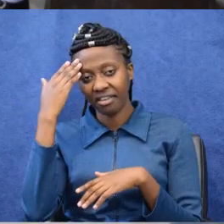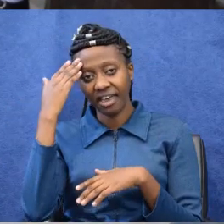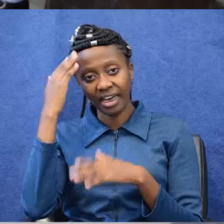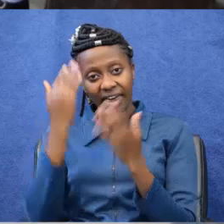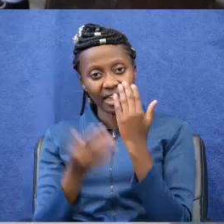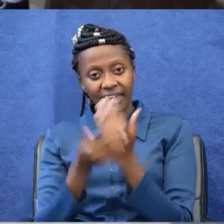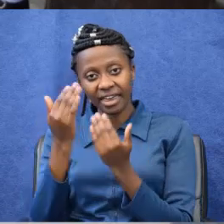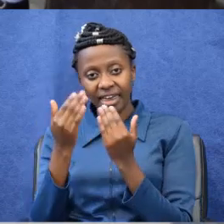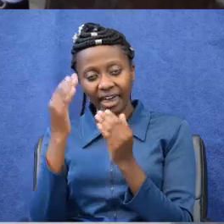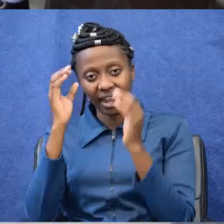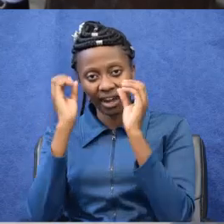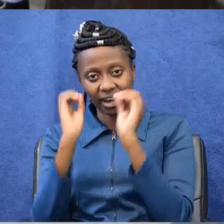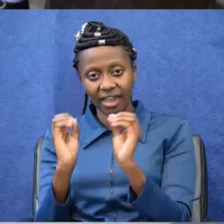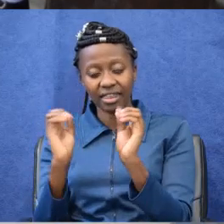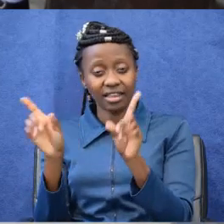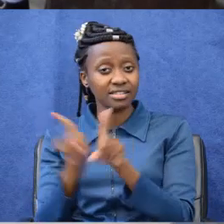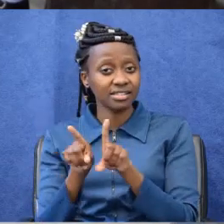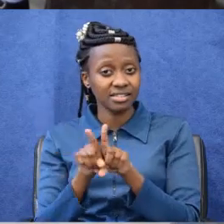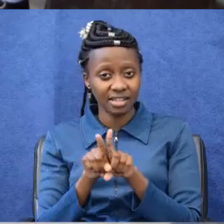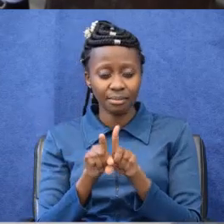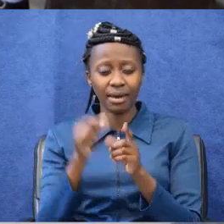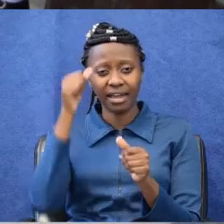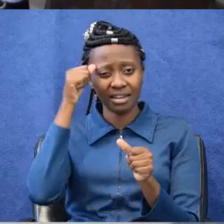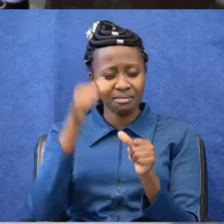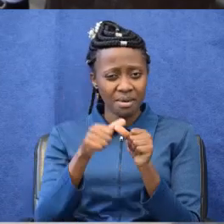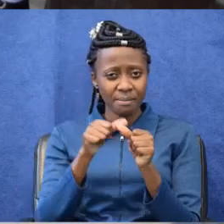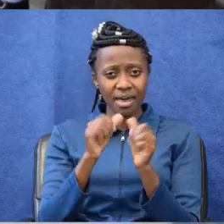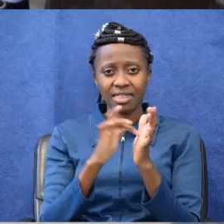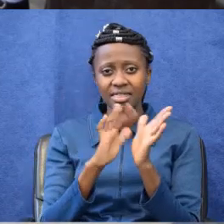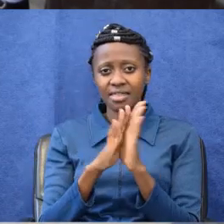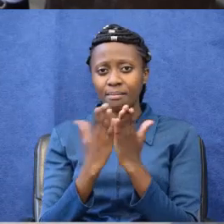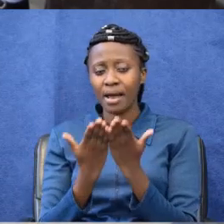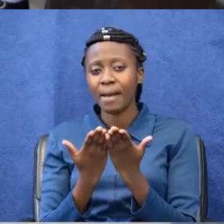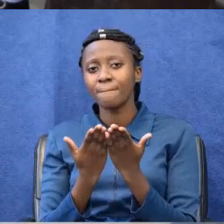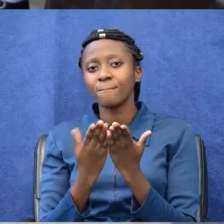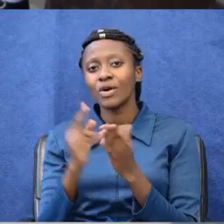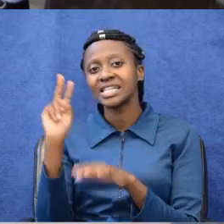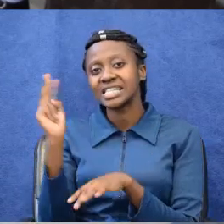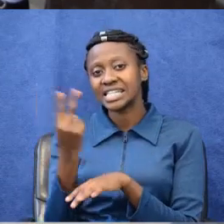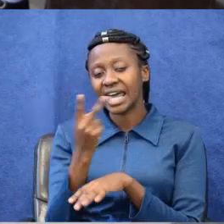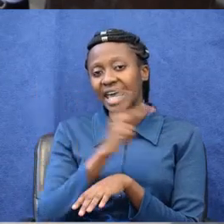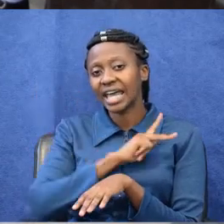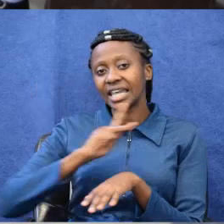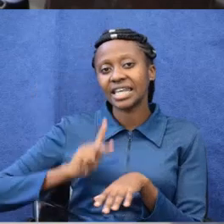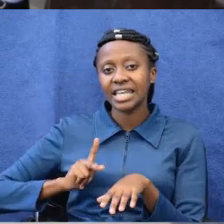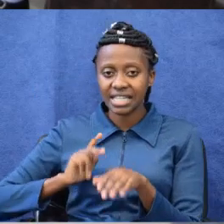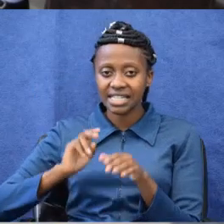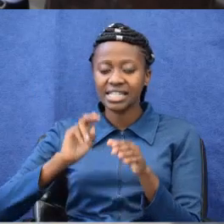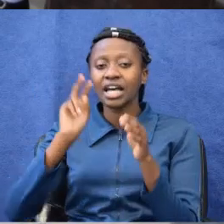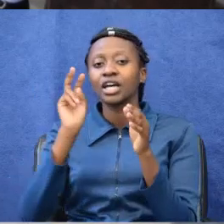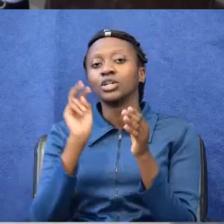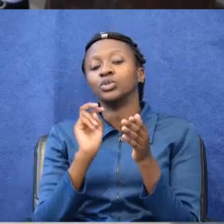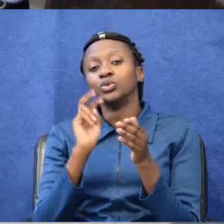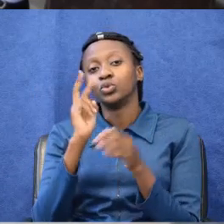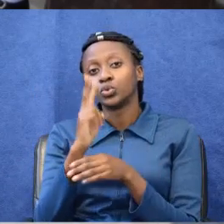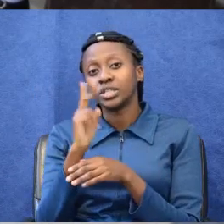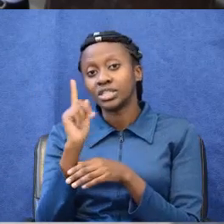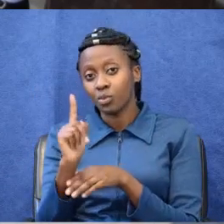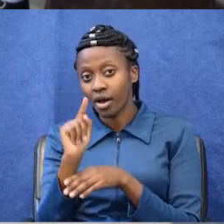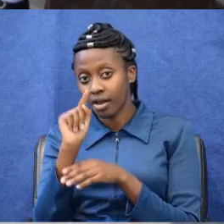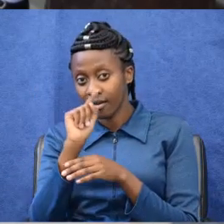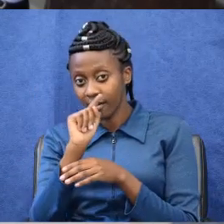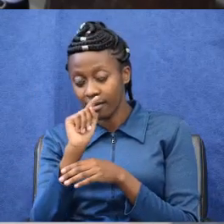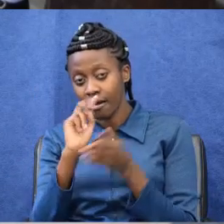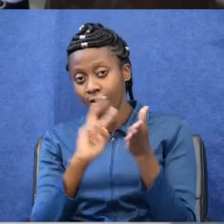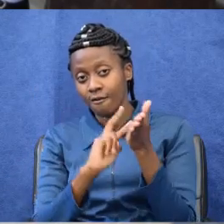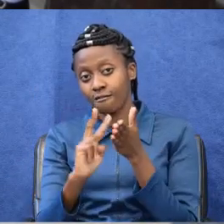And with that, I remember in the Bible, 2 Kings chapter 21, verse 1. There was